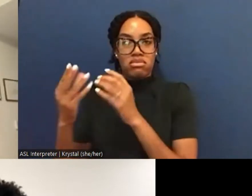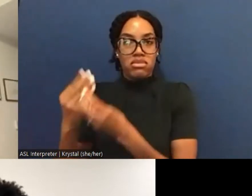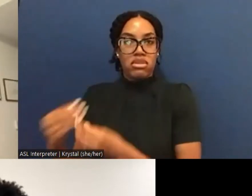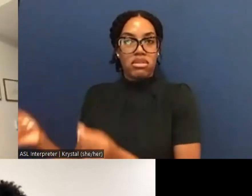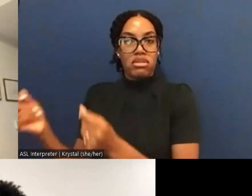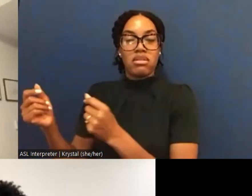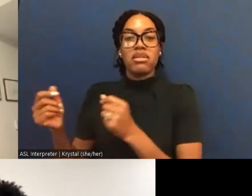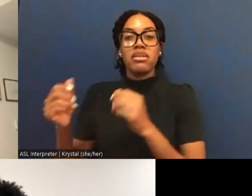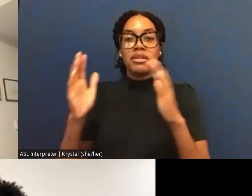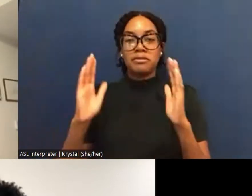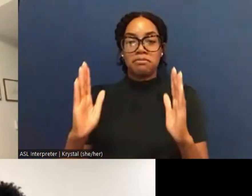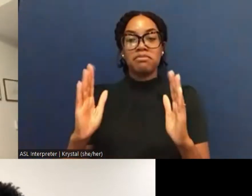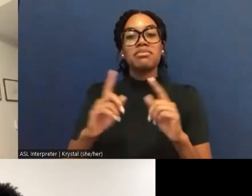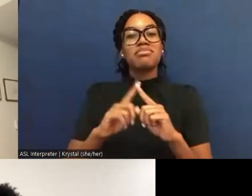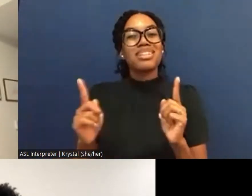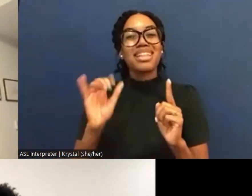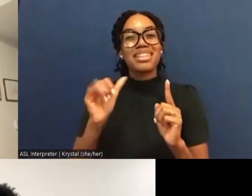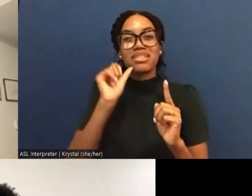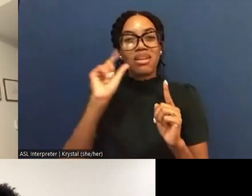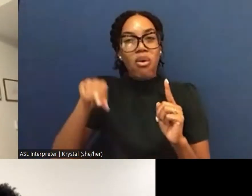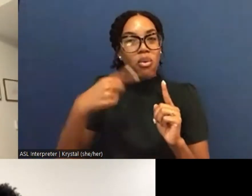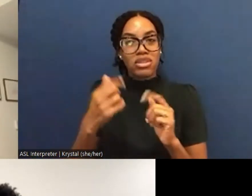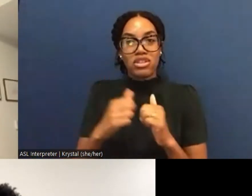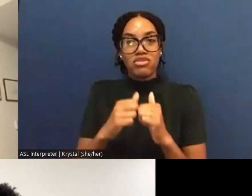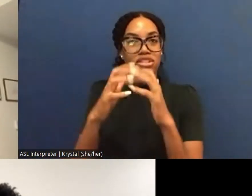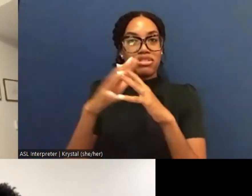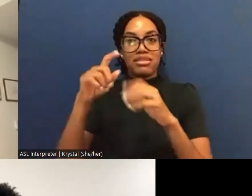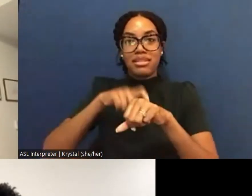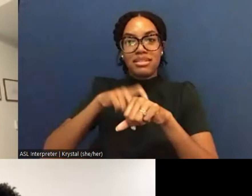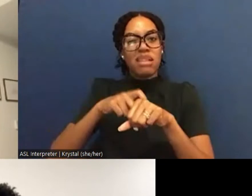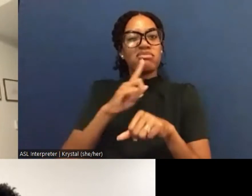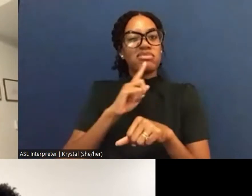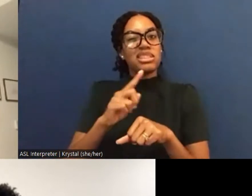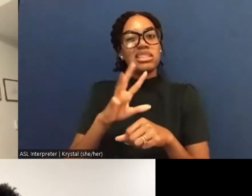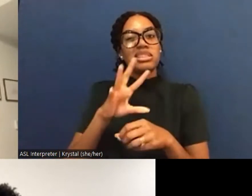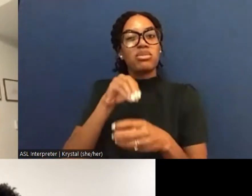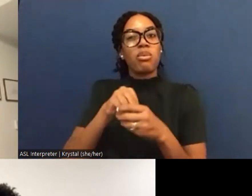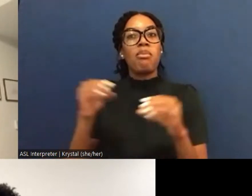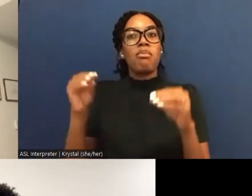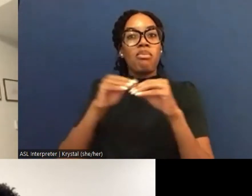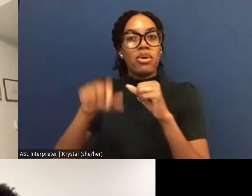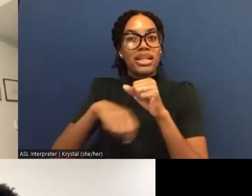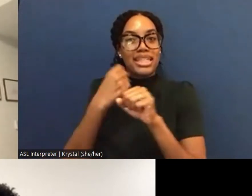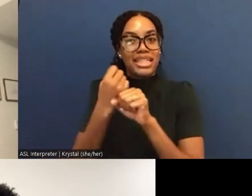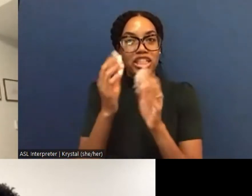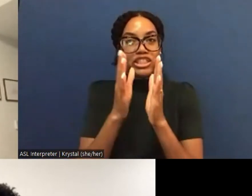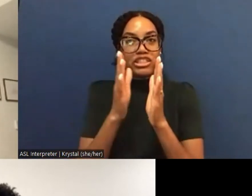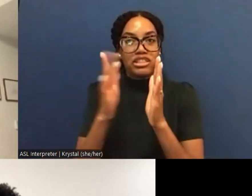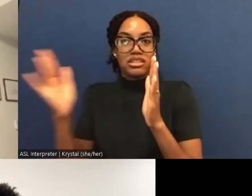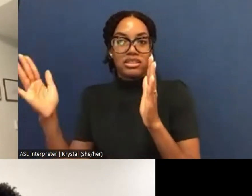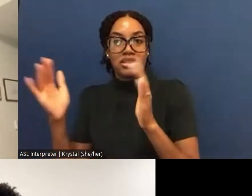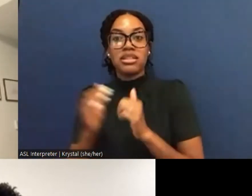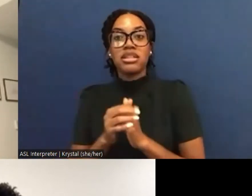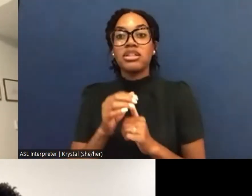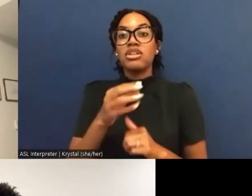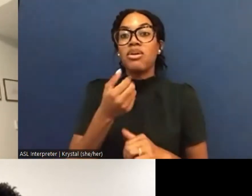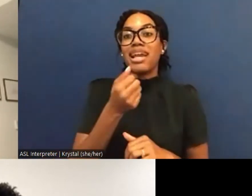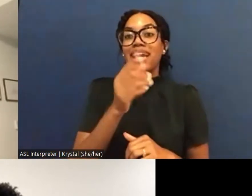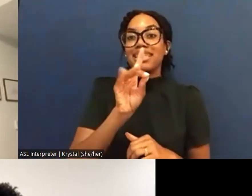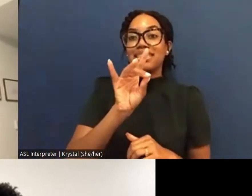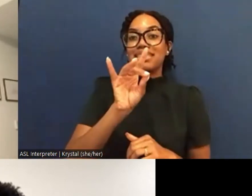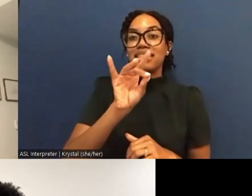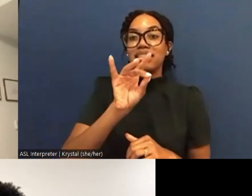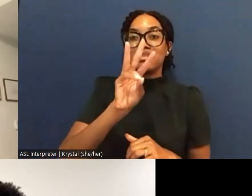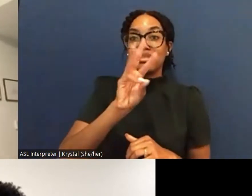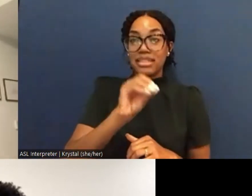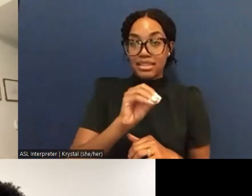lens, like you share with us. And so you wrote about the 1860s to 1907 as a sort of prolonged